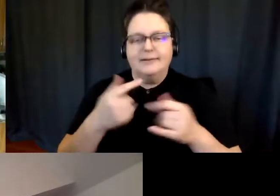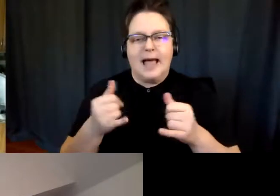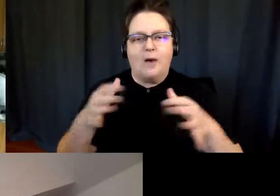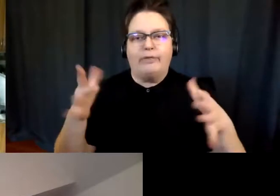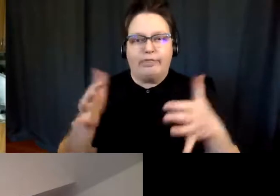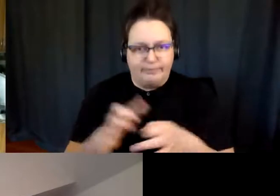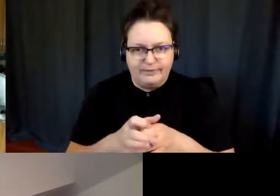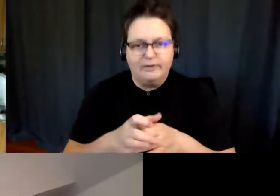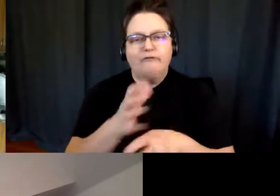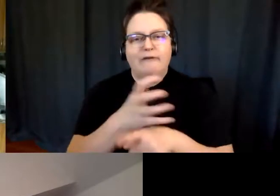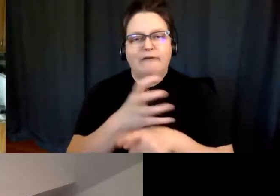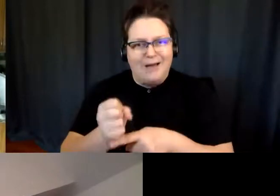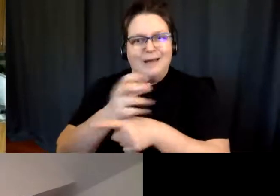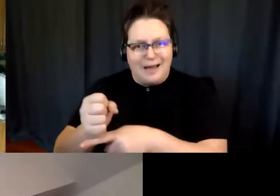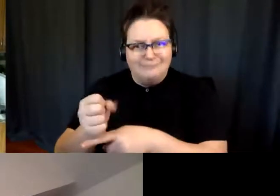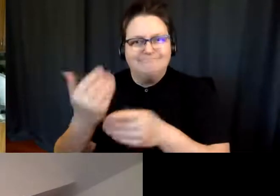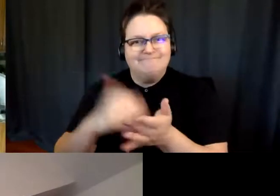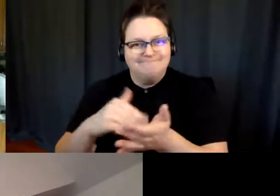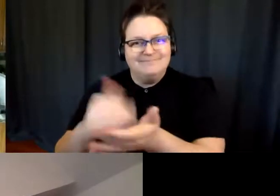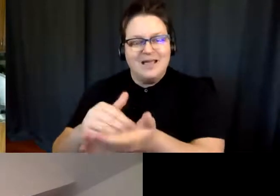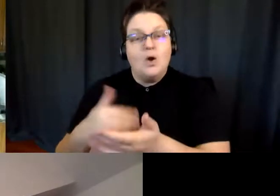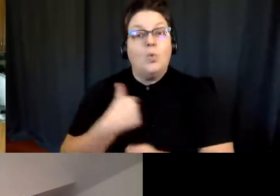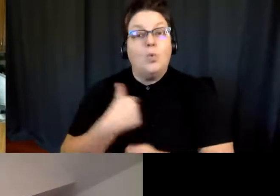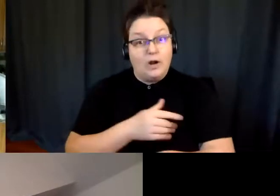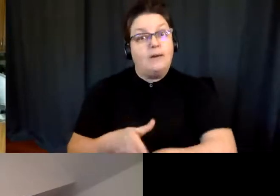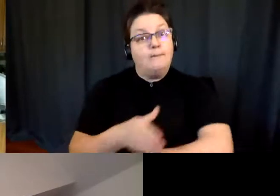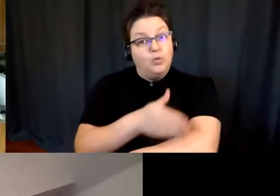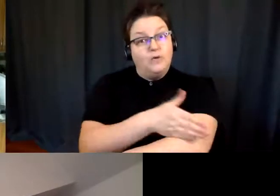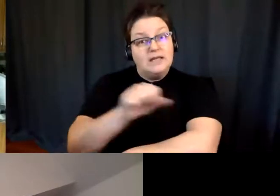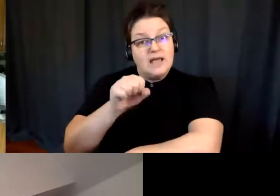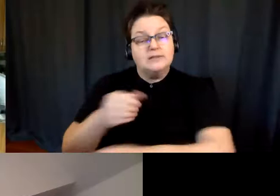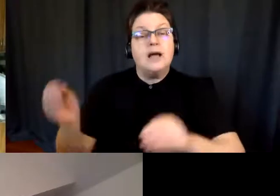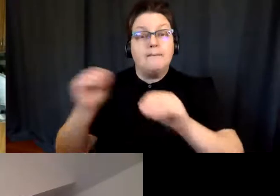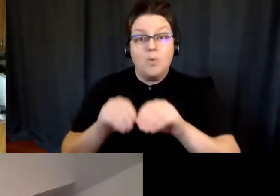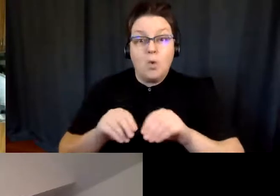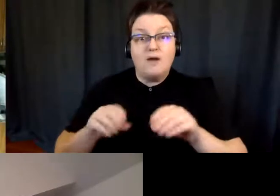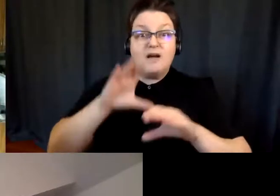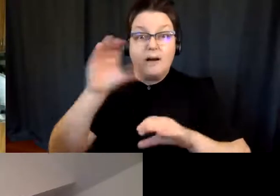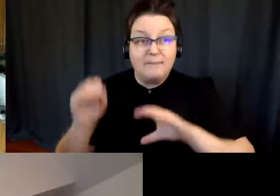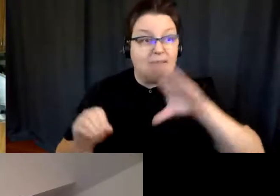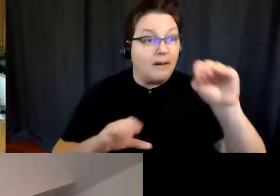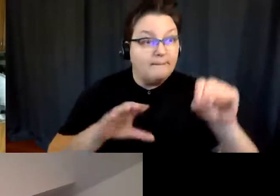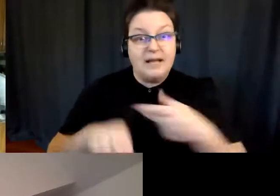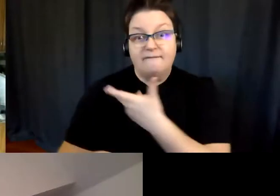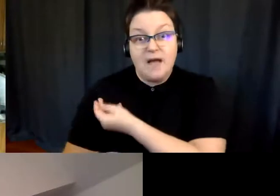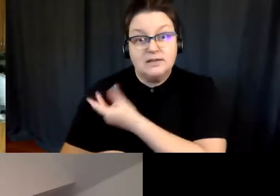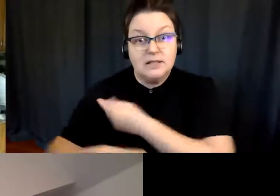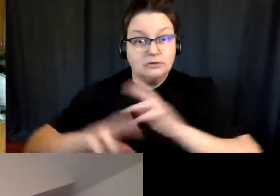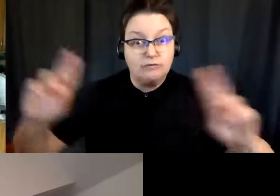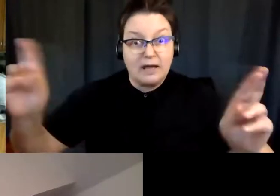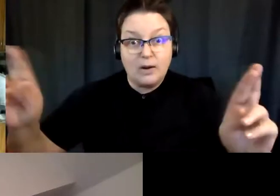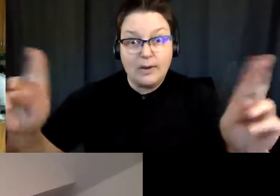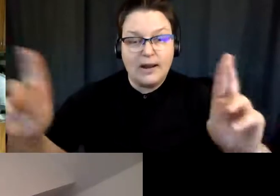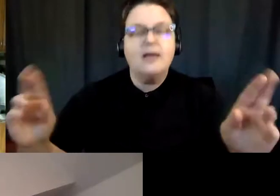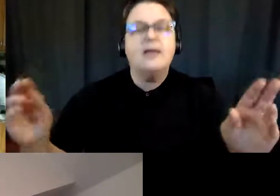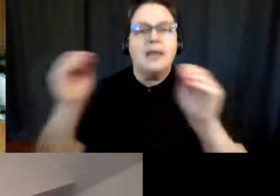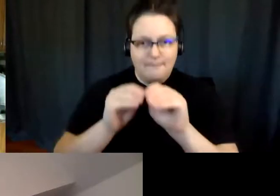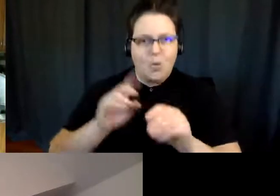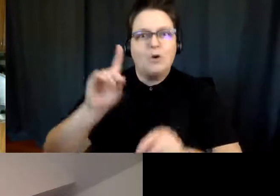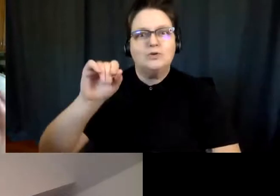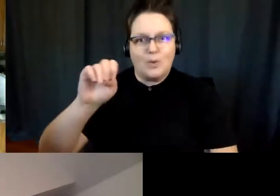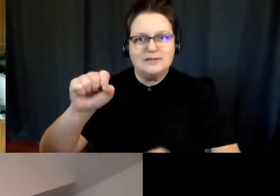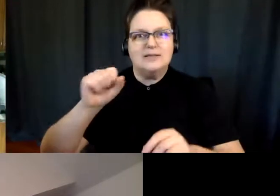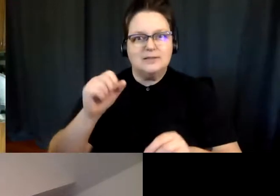more companies having their vaccines available, we're getting doses quicker and quicker because there's